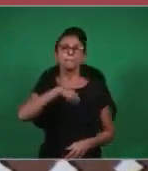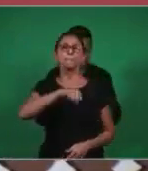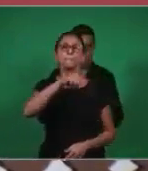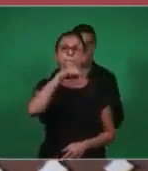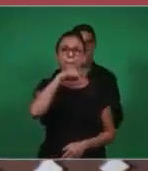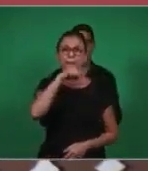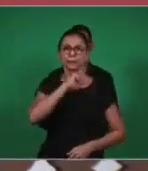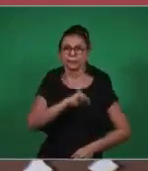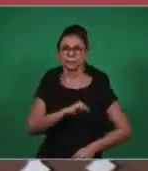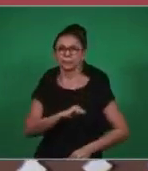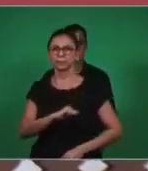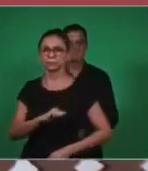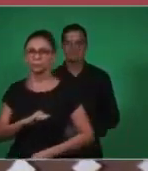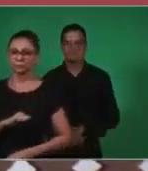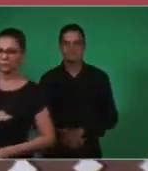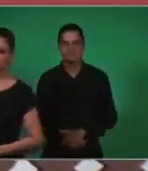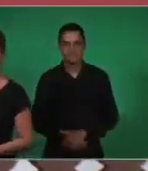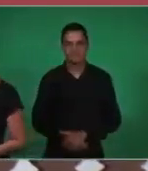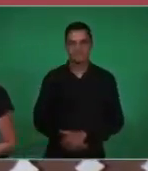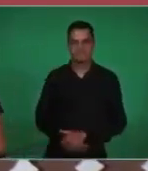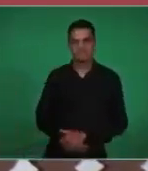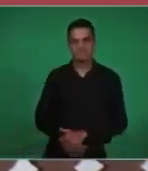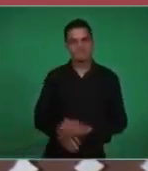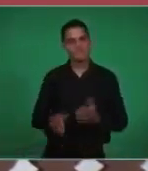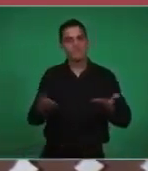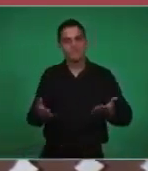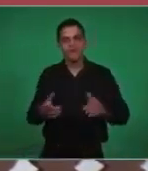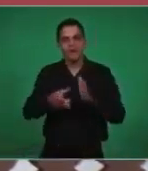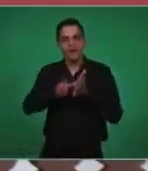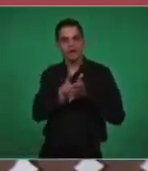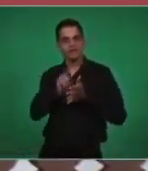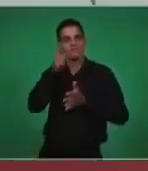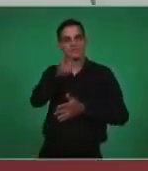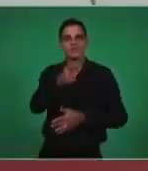mother. You are a teacher.